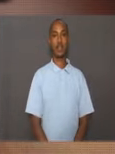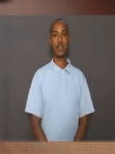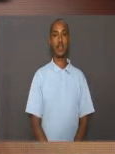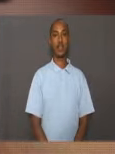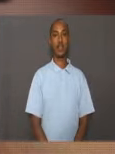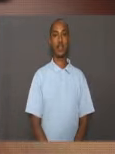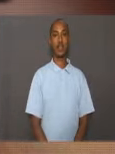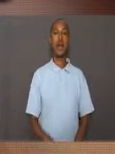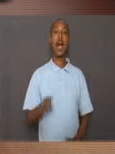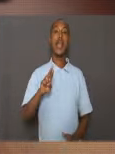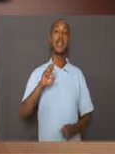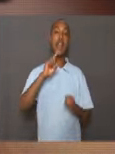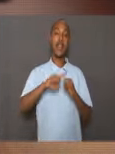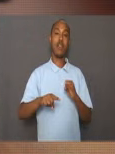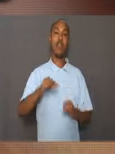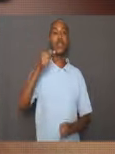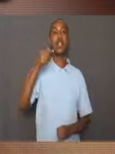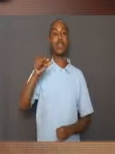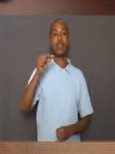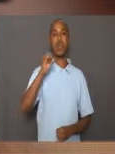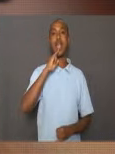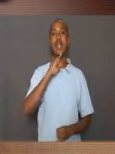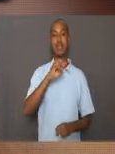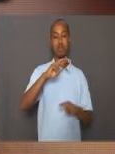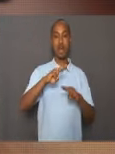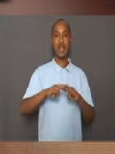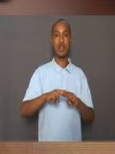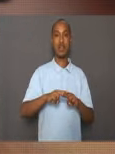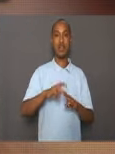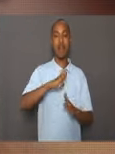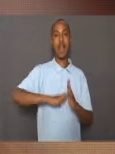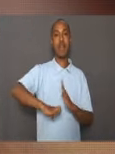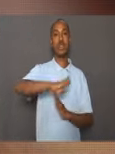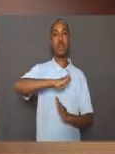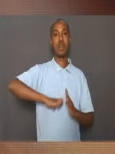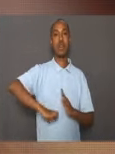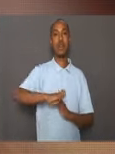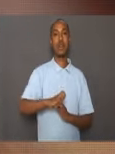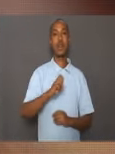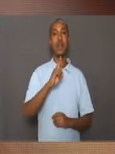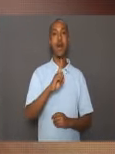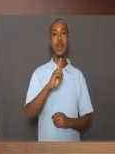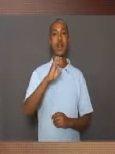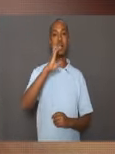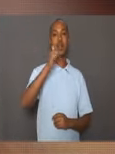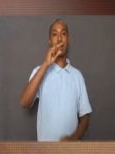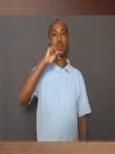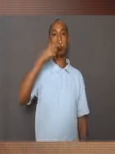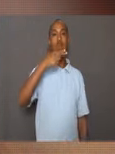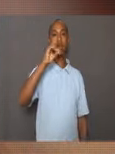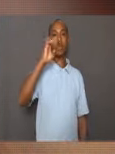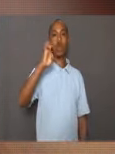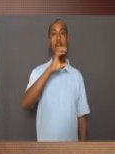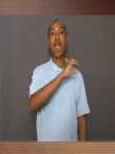At either end of the tube is placed an electrode, one cathode